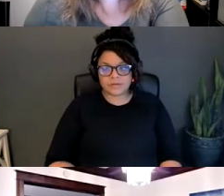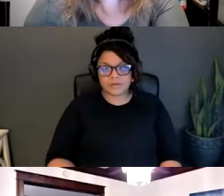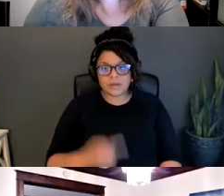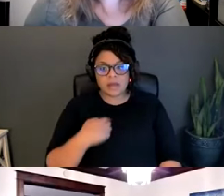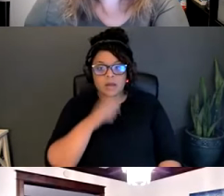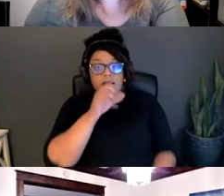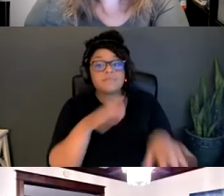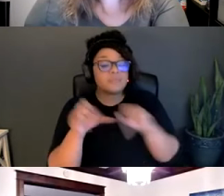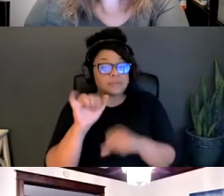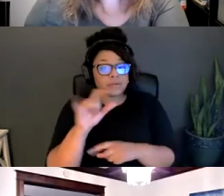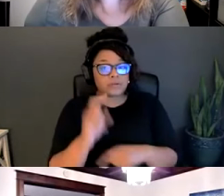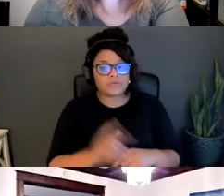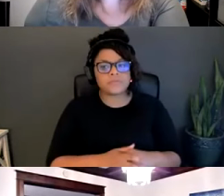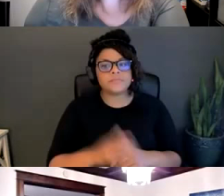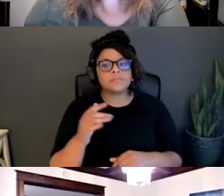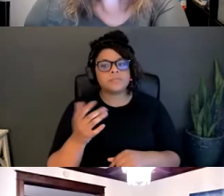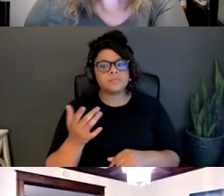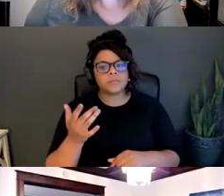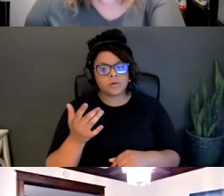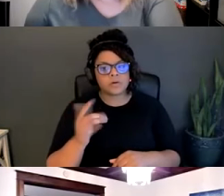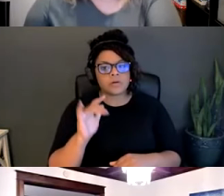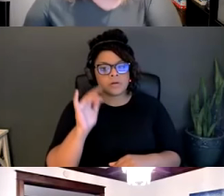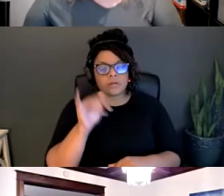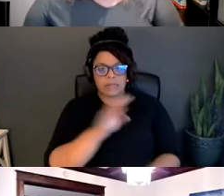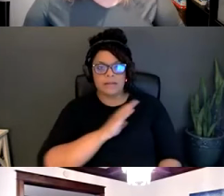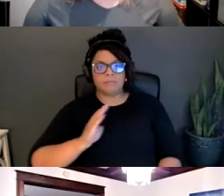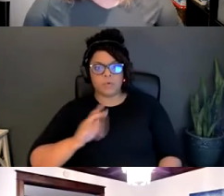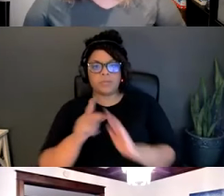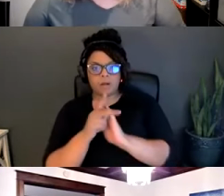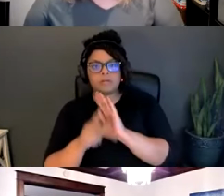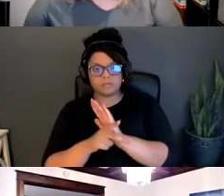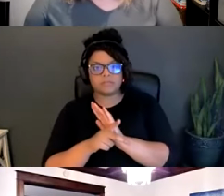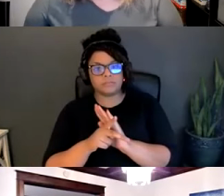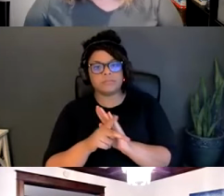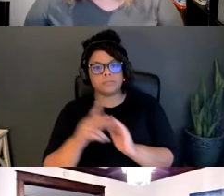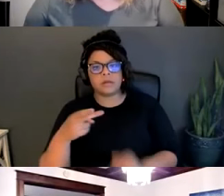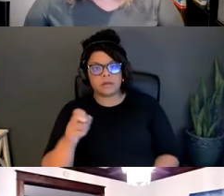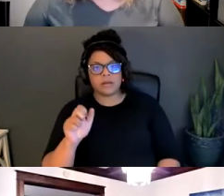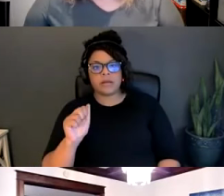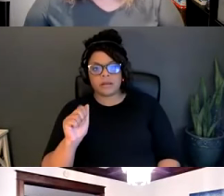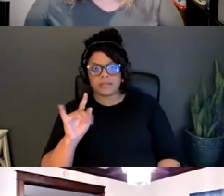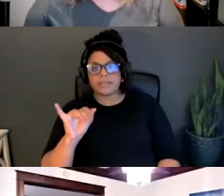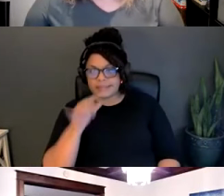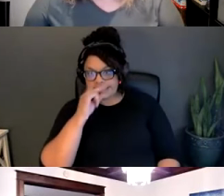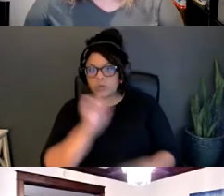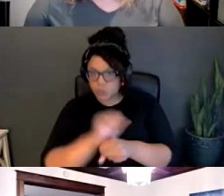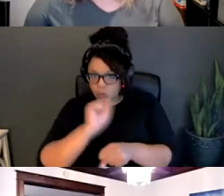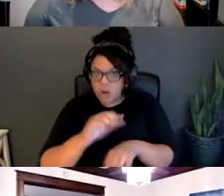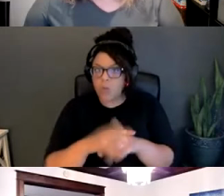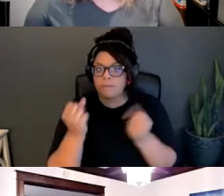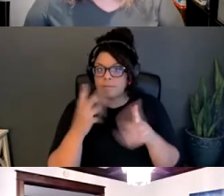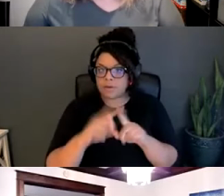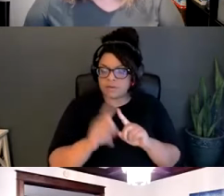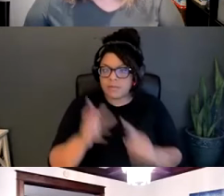take this question, primarily because it is a board policy that Healthi Kids did work on alongside with a number of parents, and